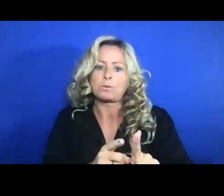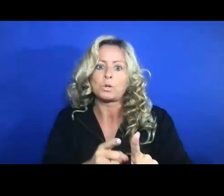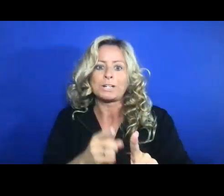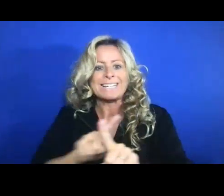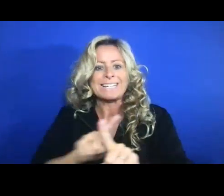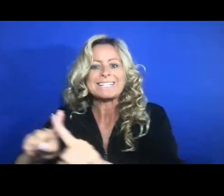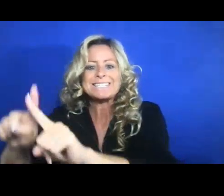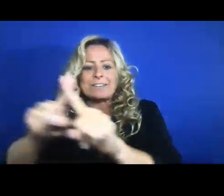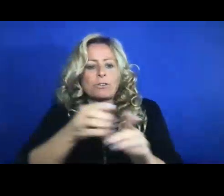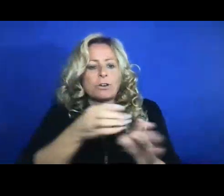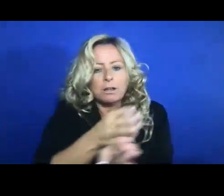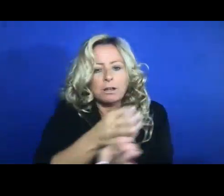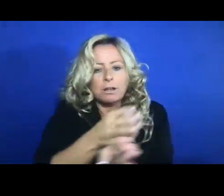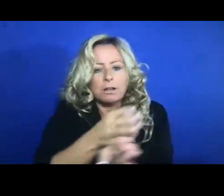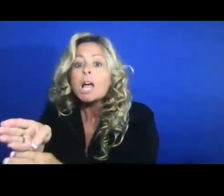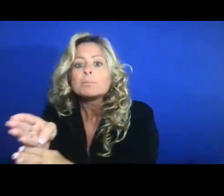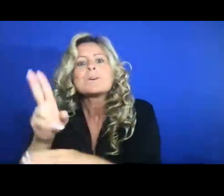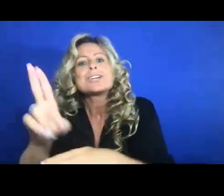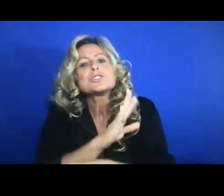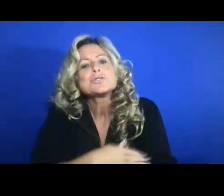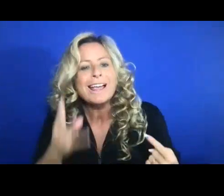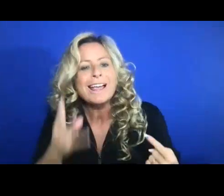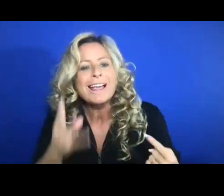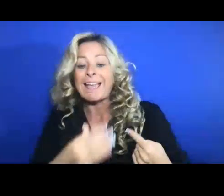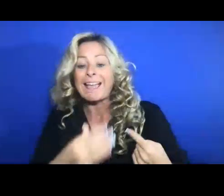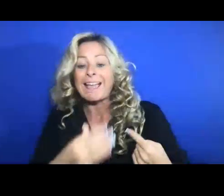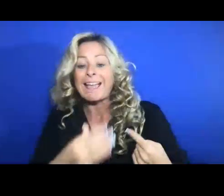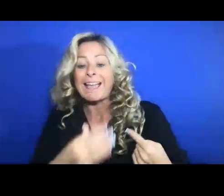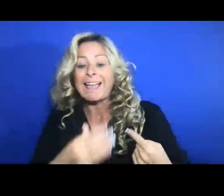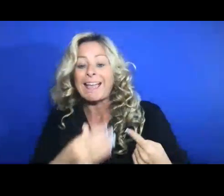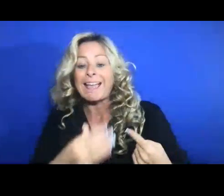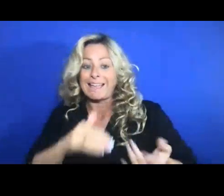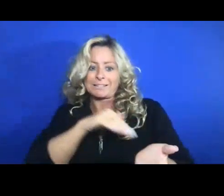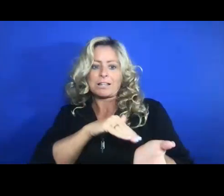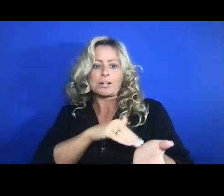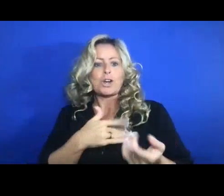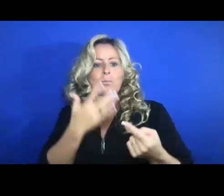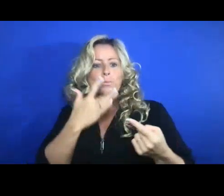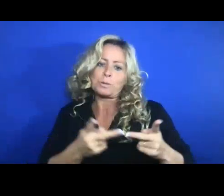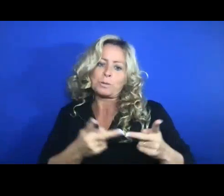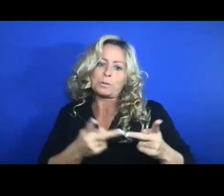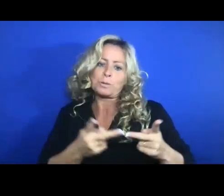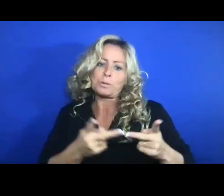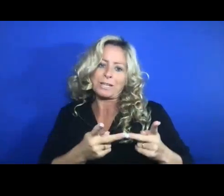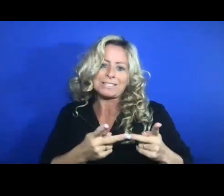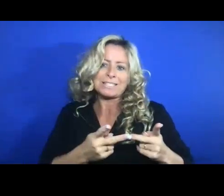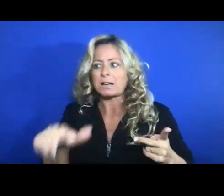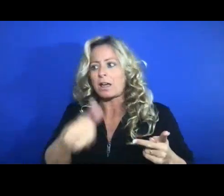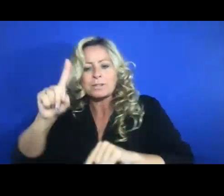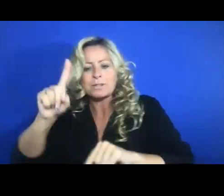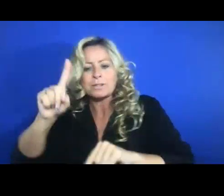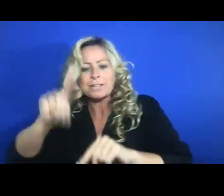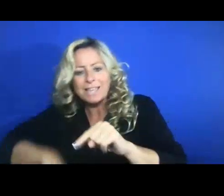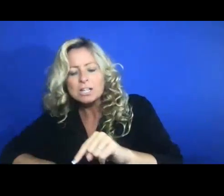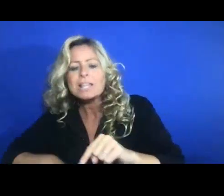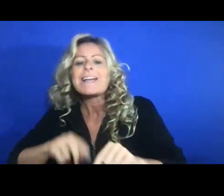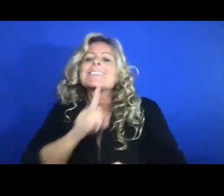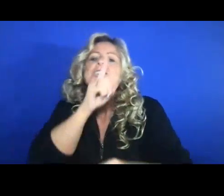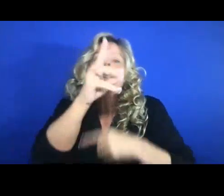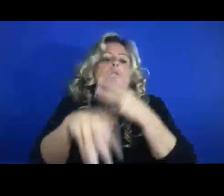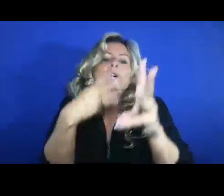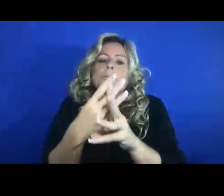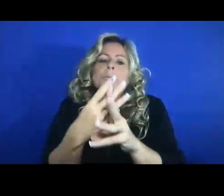spaces, but we can use our expertise. And I think as a doctor, I'm privileged to spaces that a lot of people aren't privileged to, right? And that's just the reality of our society,